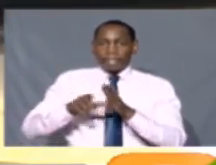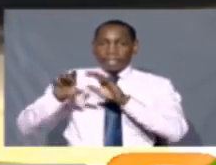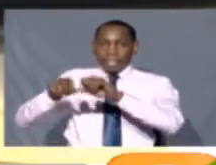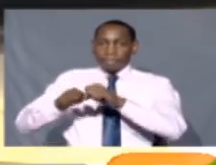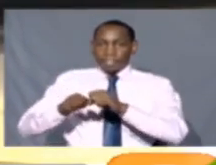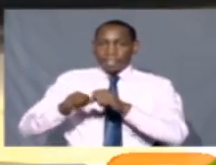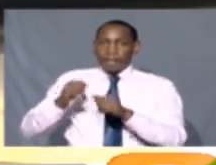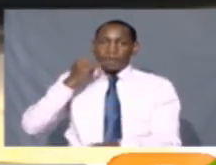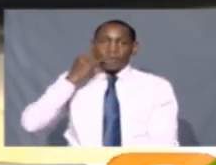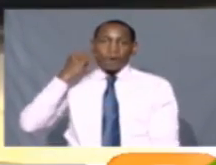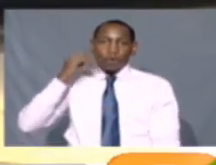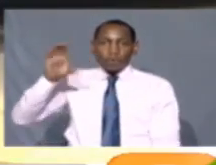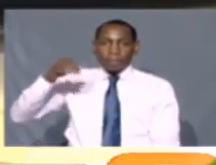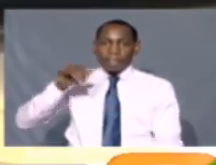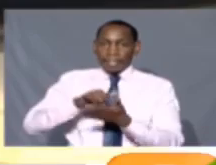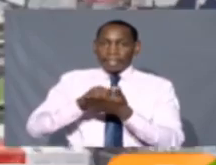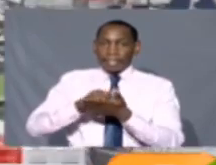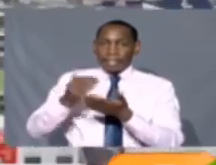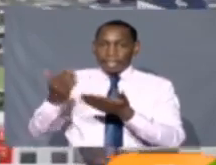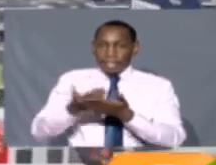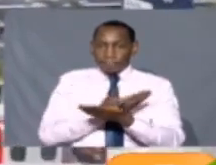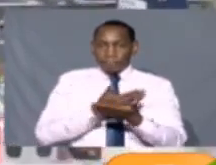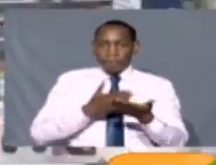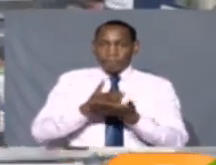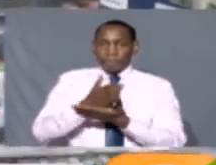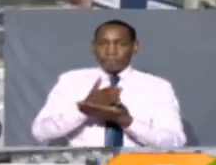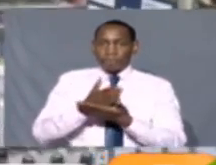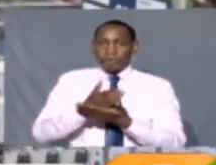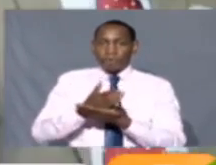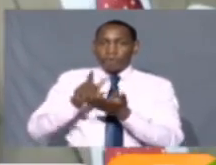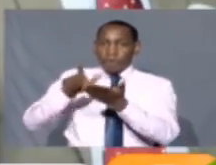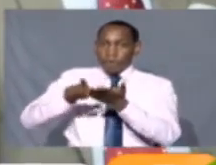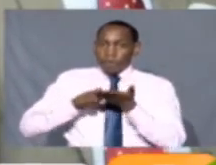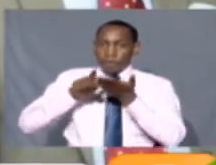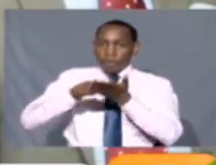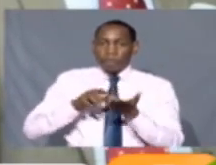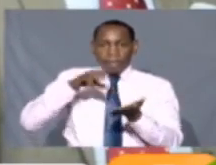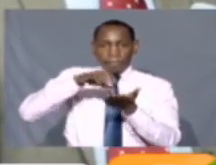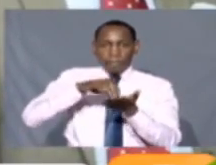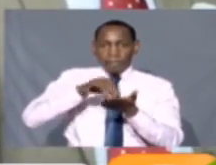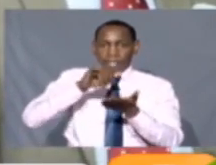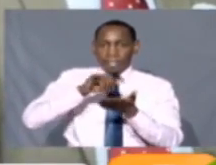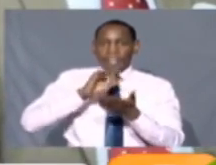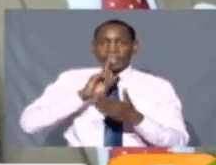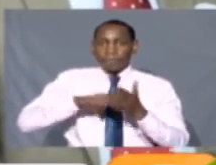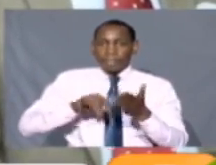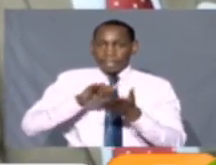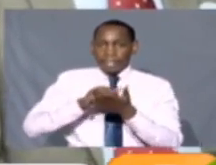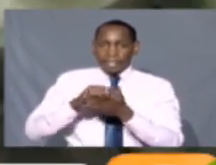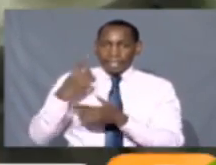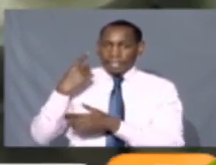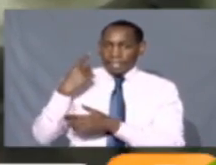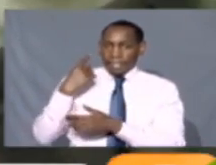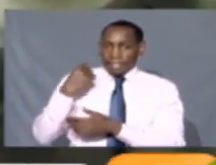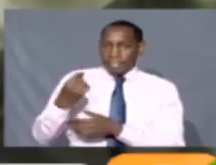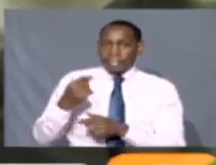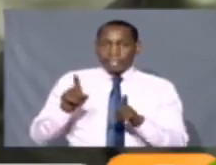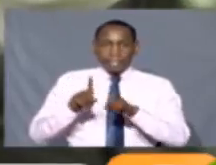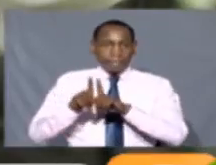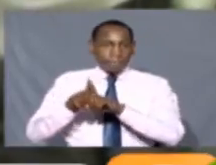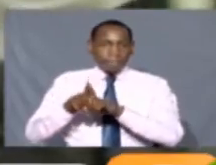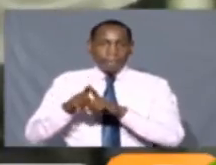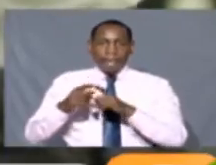Nakumat supermarkets that is being weighed down by an avalanche of debt. This positioning, Githua says, has in recent days seen them court